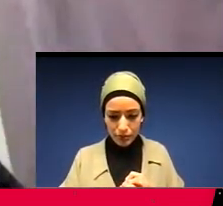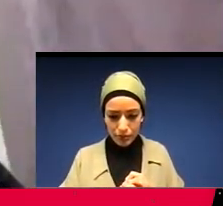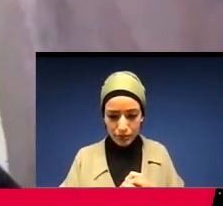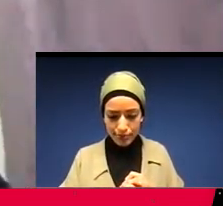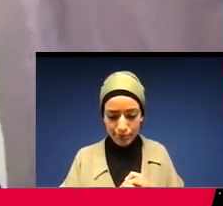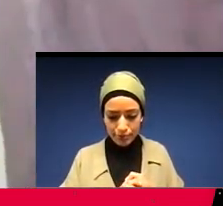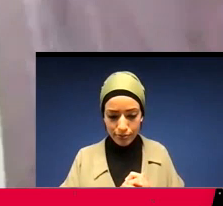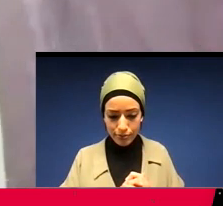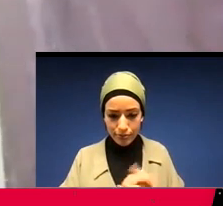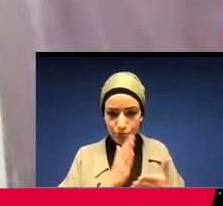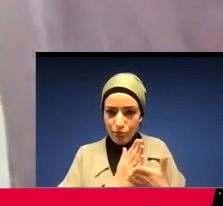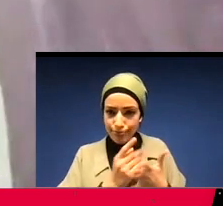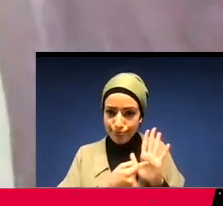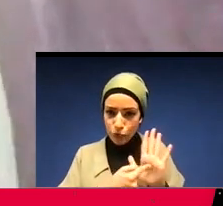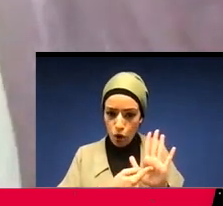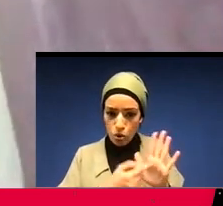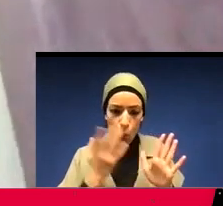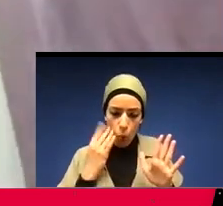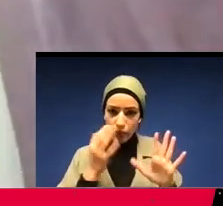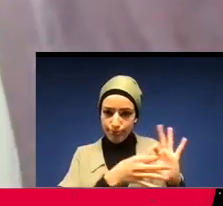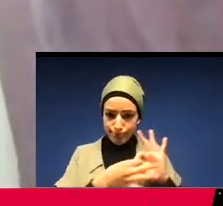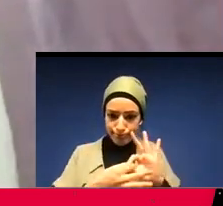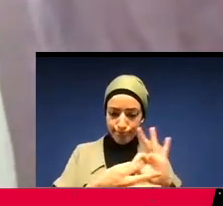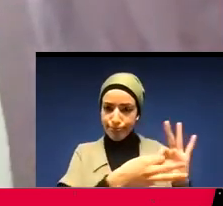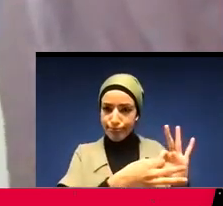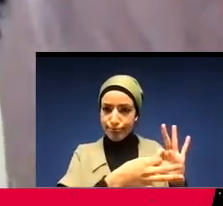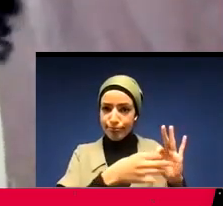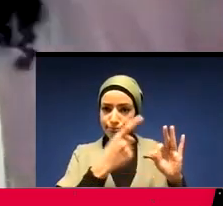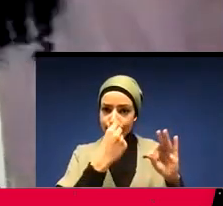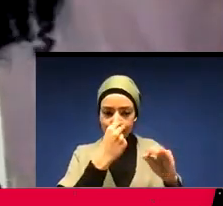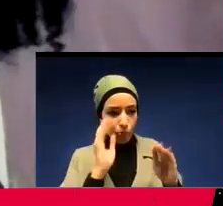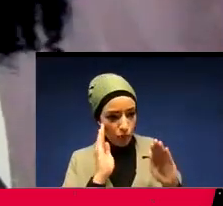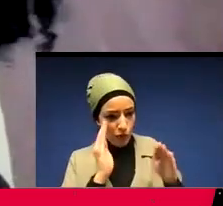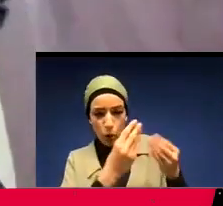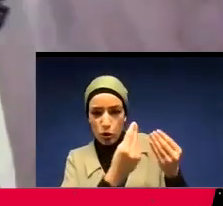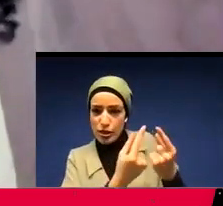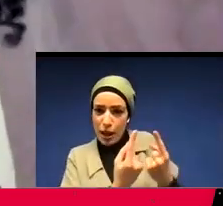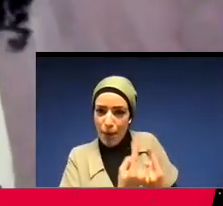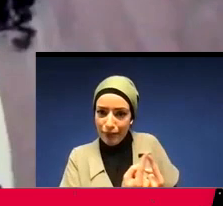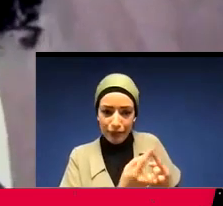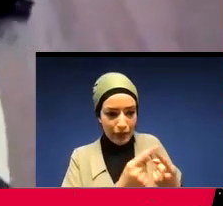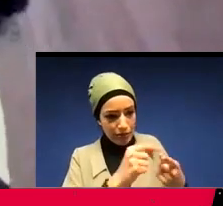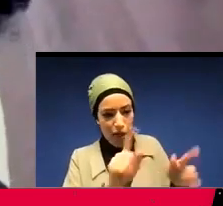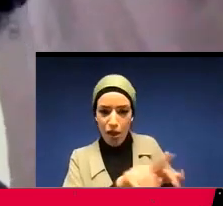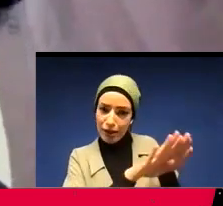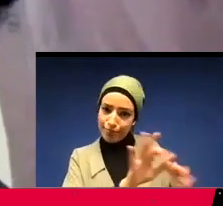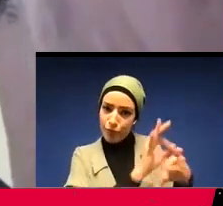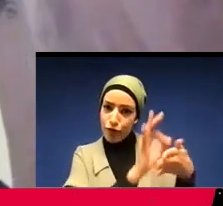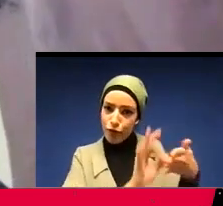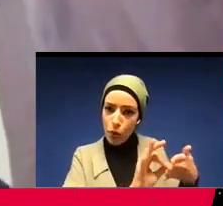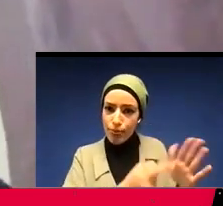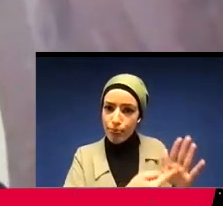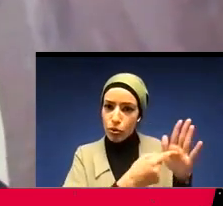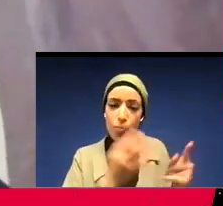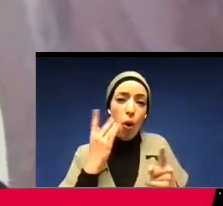it's without doubt that you know, in some cases that can be of benefit to us. Now, the point that he made though about when we align with those